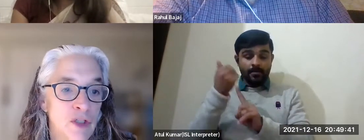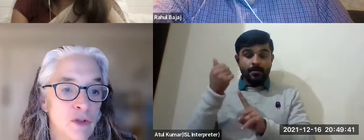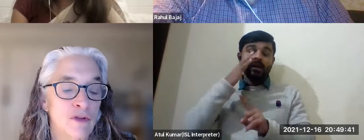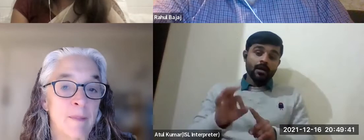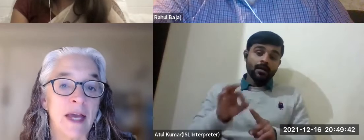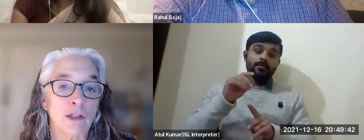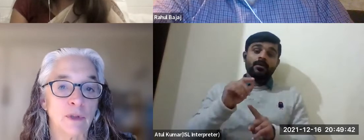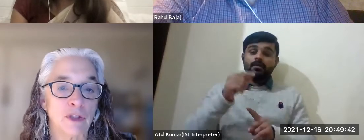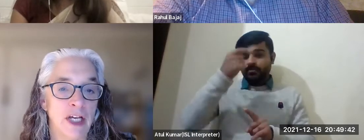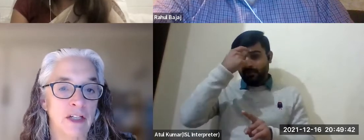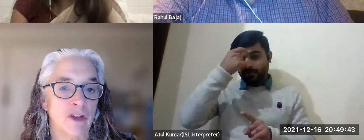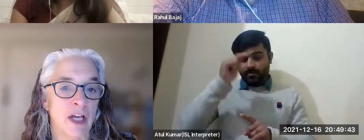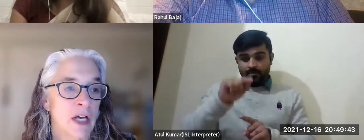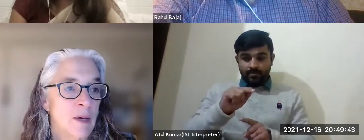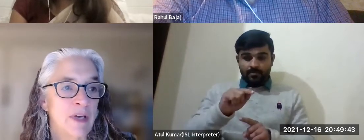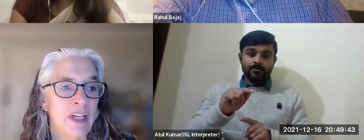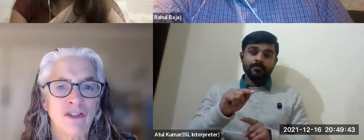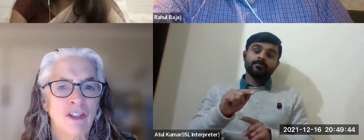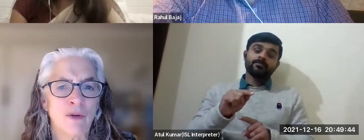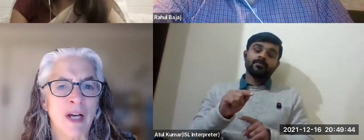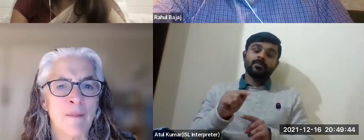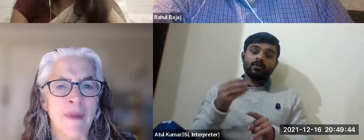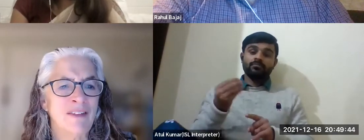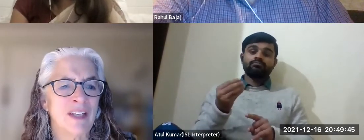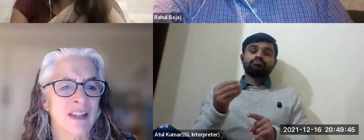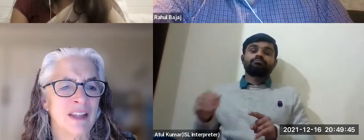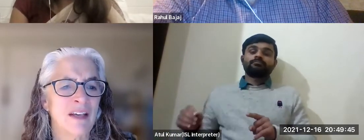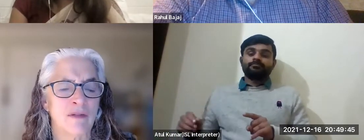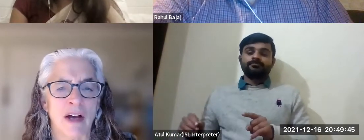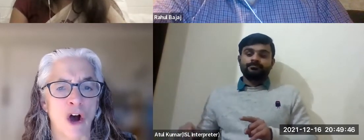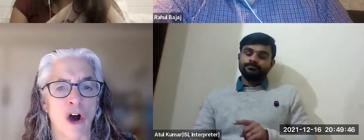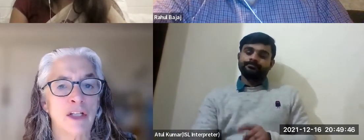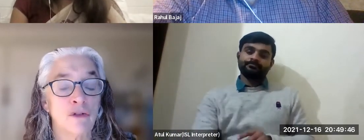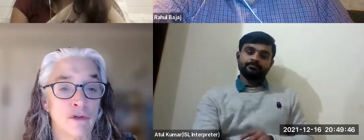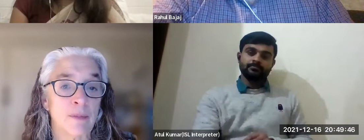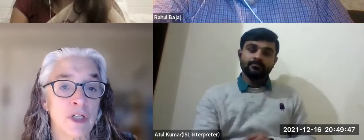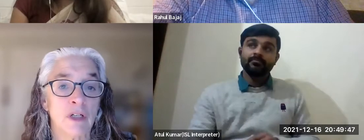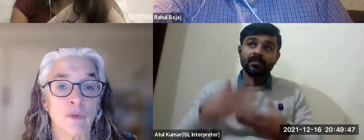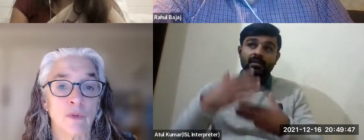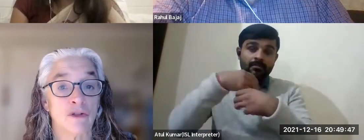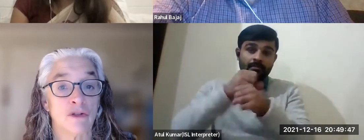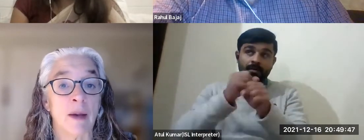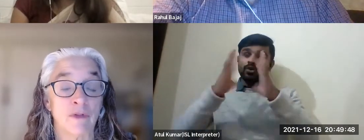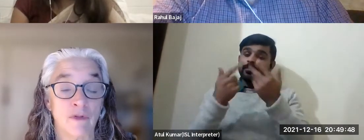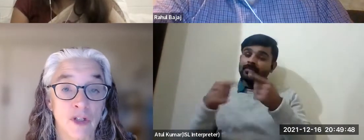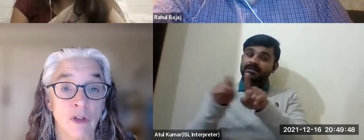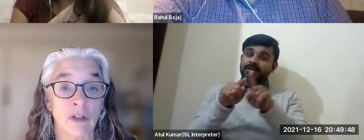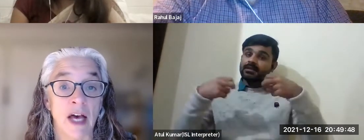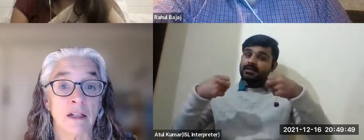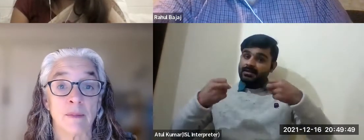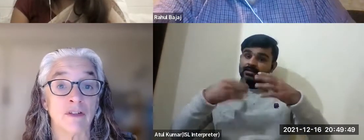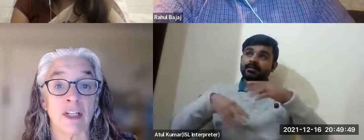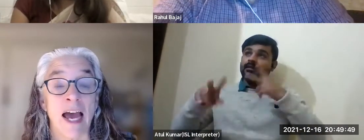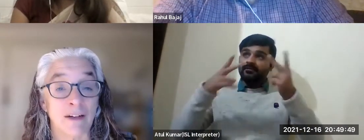these issues to make global change. And P&G is doing amazing things around audio description, which describes